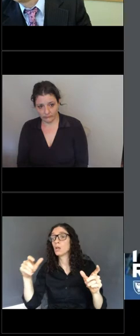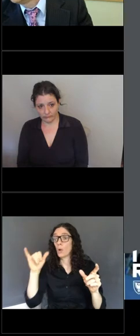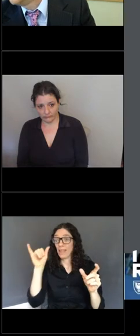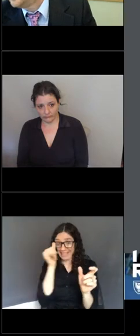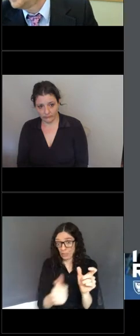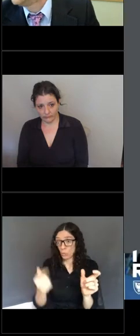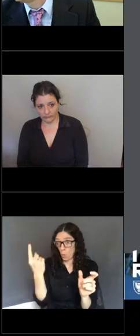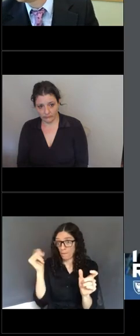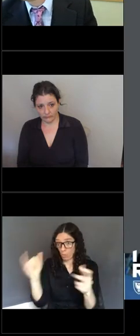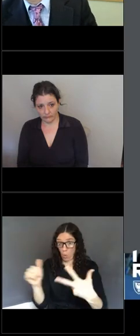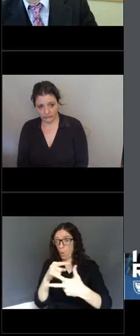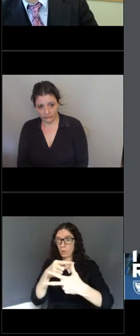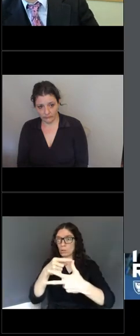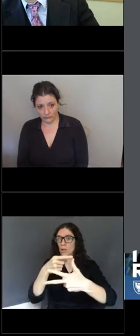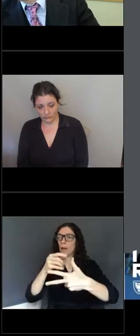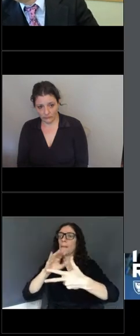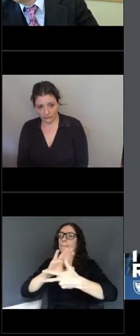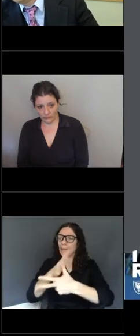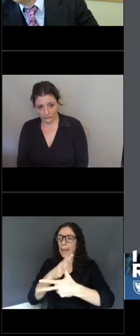it artificially